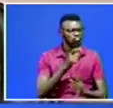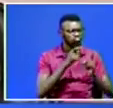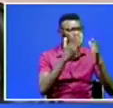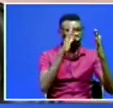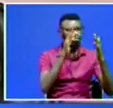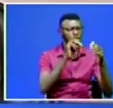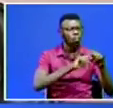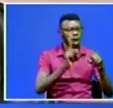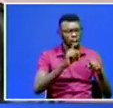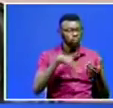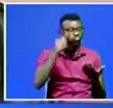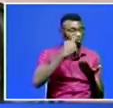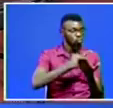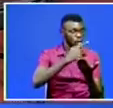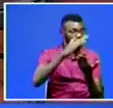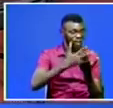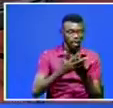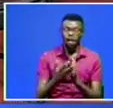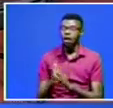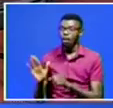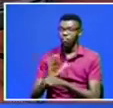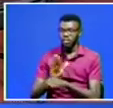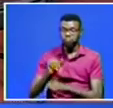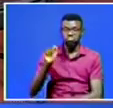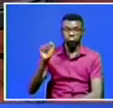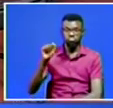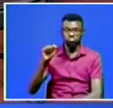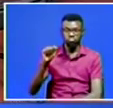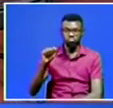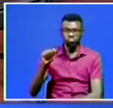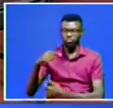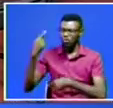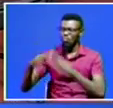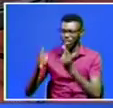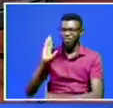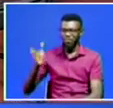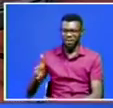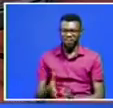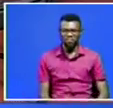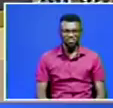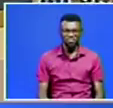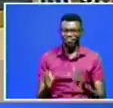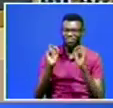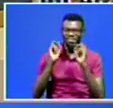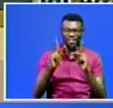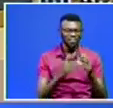weekend. Next weekend. Yeah. Okay, yeah, so it's going to be a busy weekend. Yeah. And you'll bring it home, definitely. Yeah.